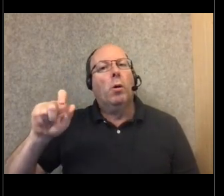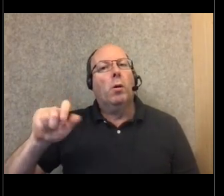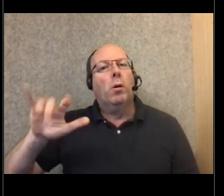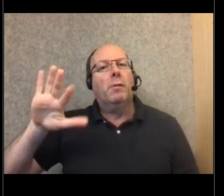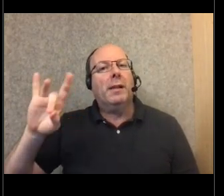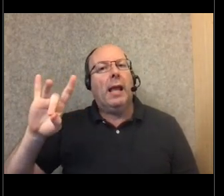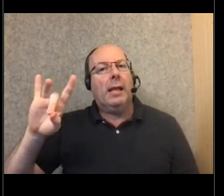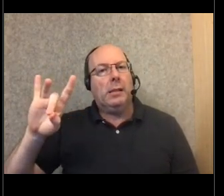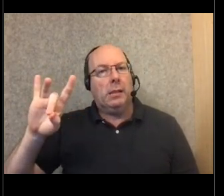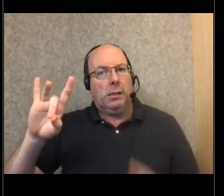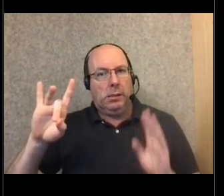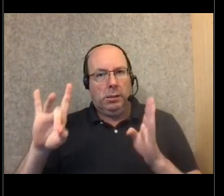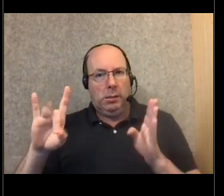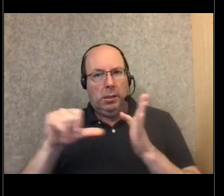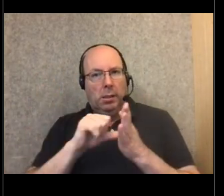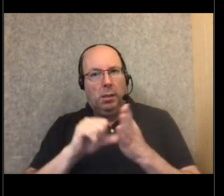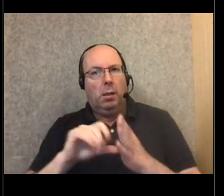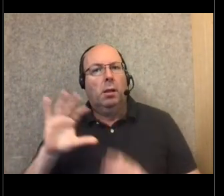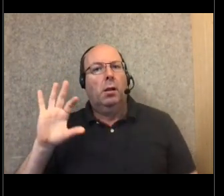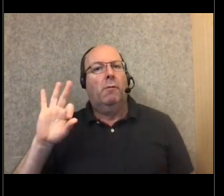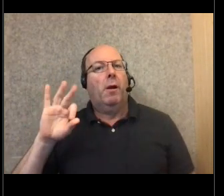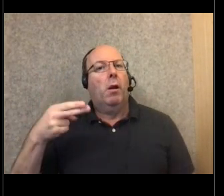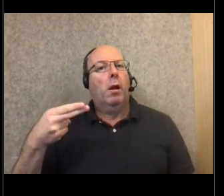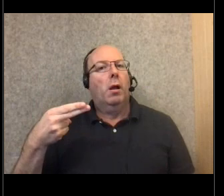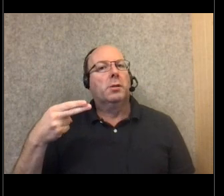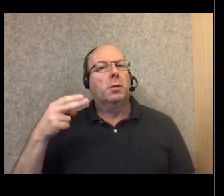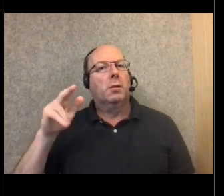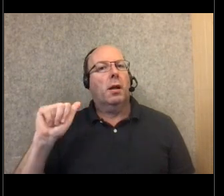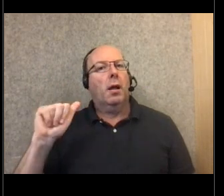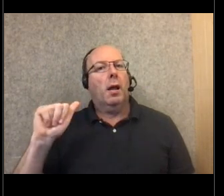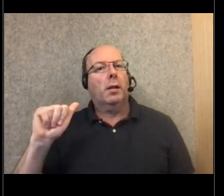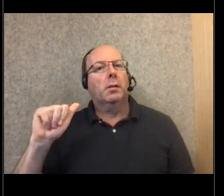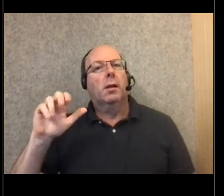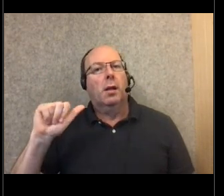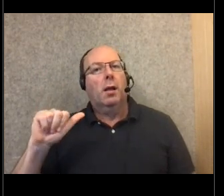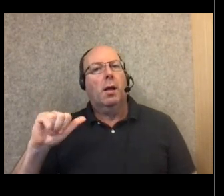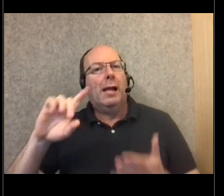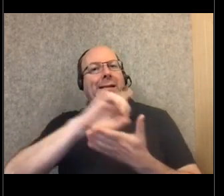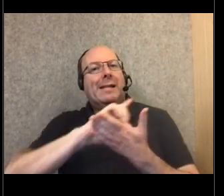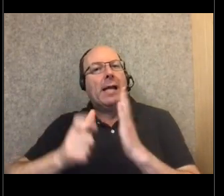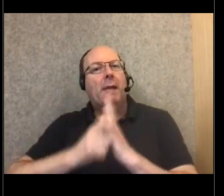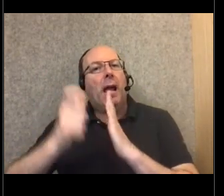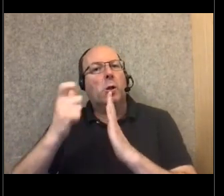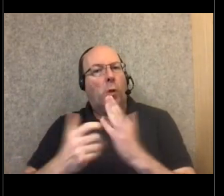1.58 of the Fair Housing Act Design Manual.